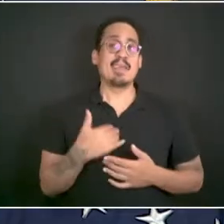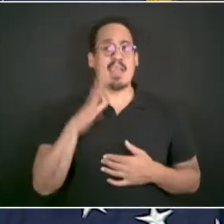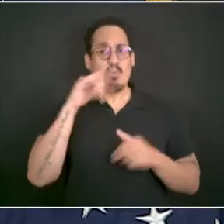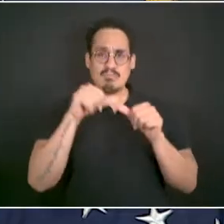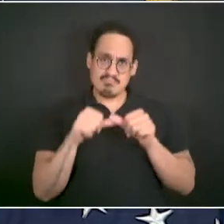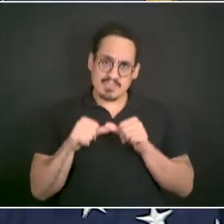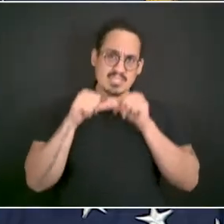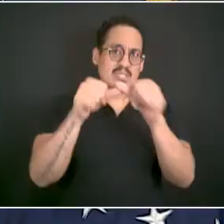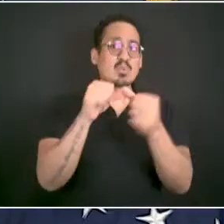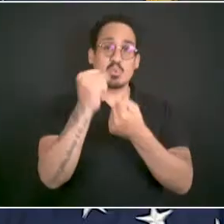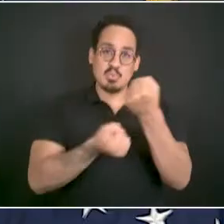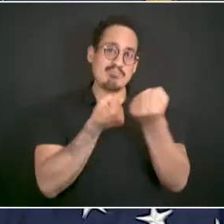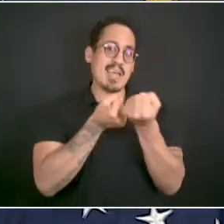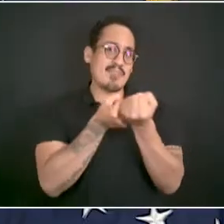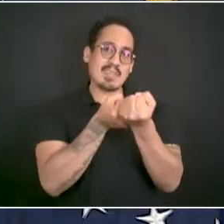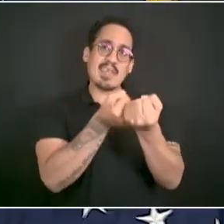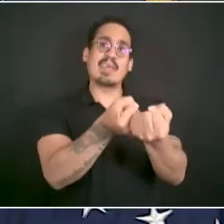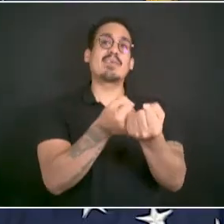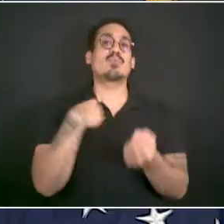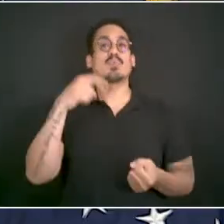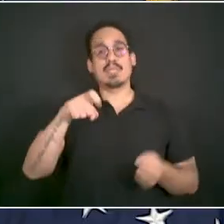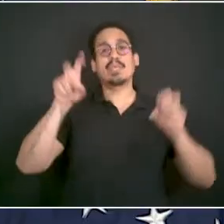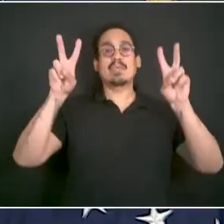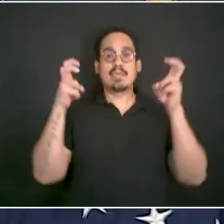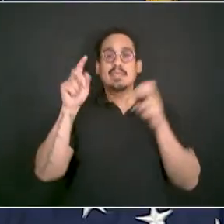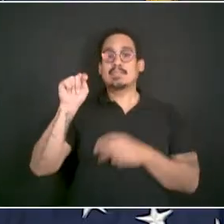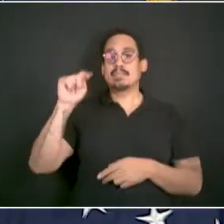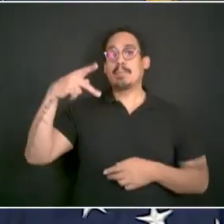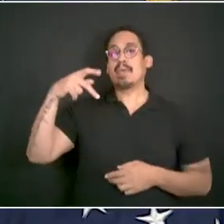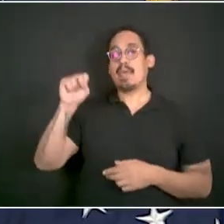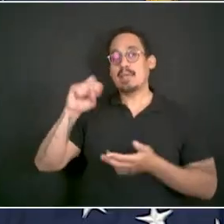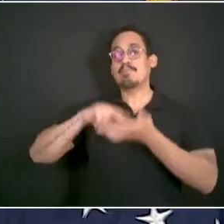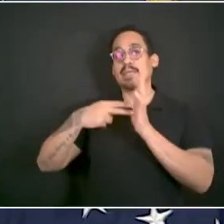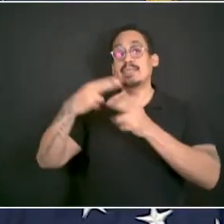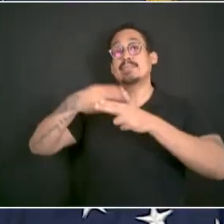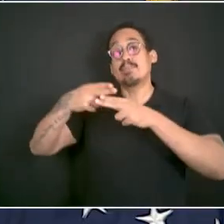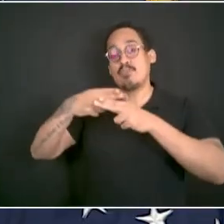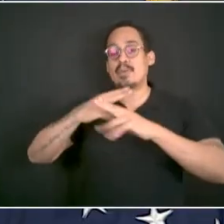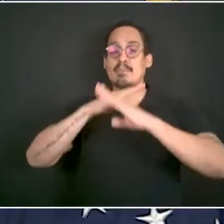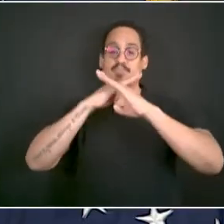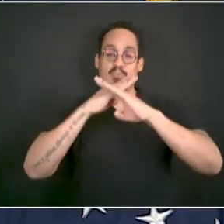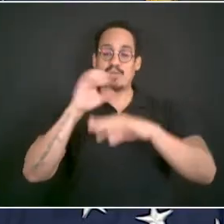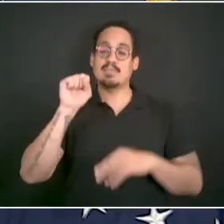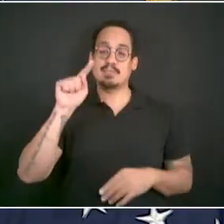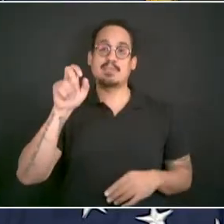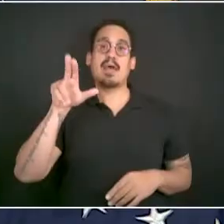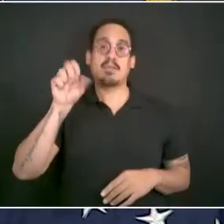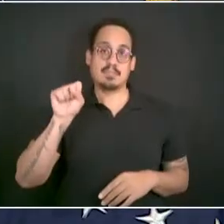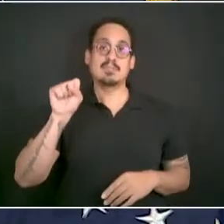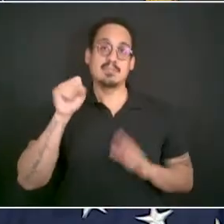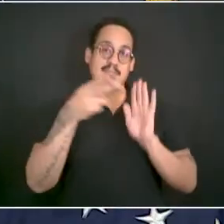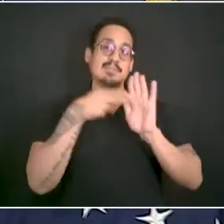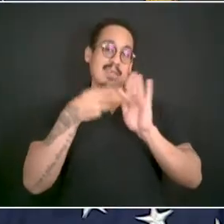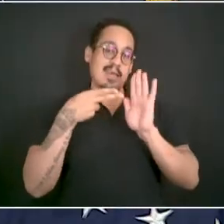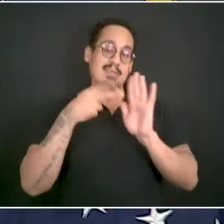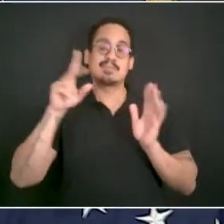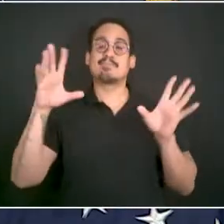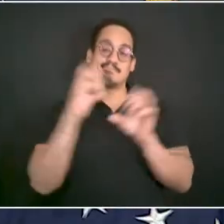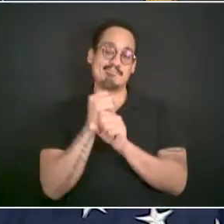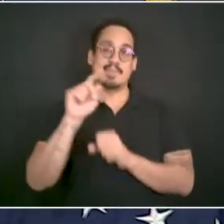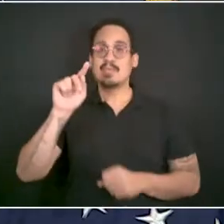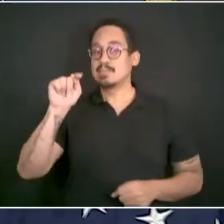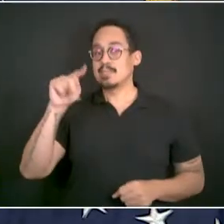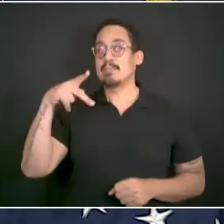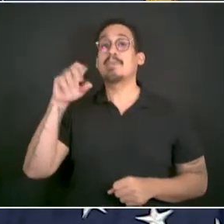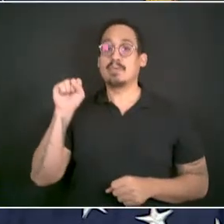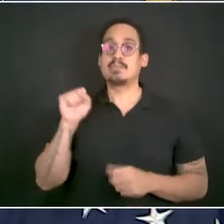of temporary protective status, work authorization. This is how you get people to become stabilized and pursue the